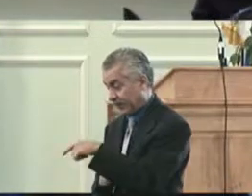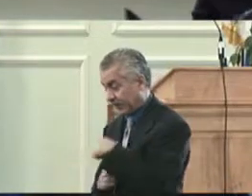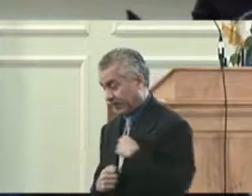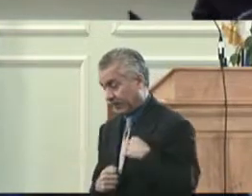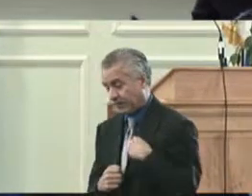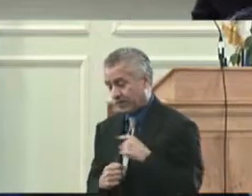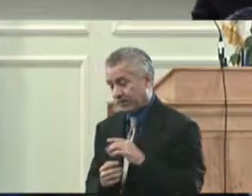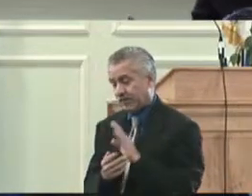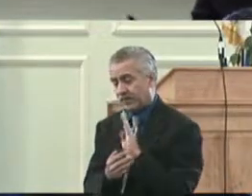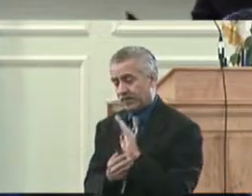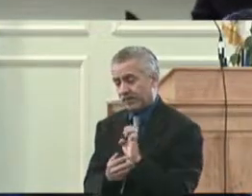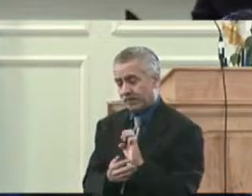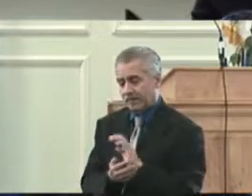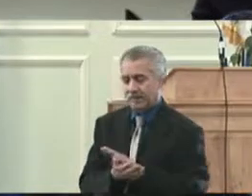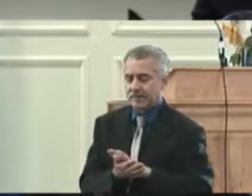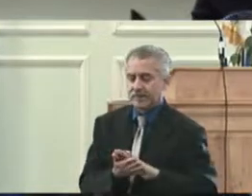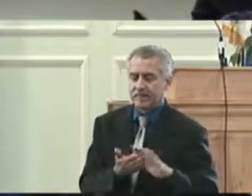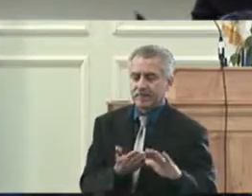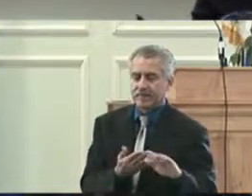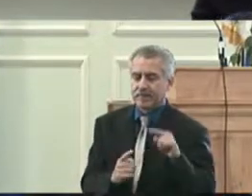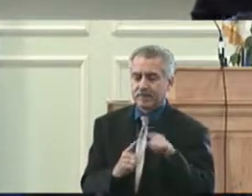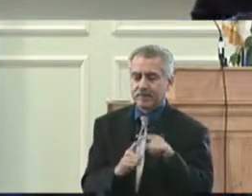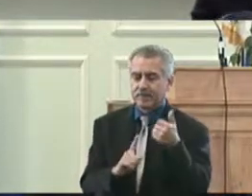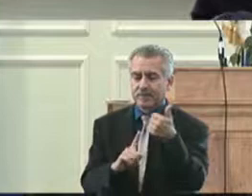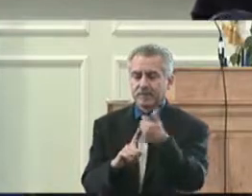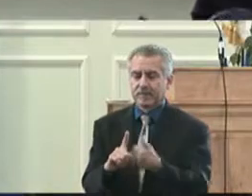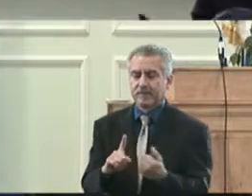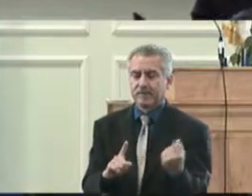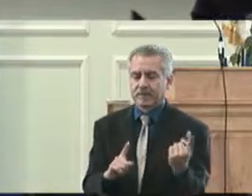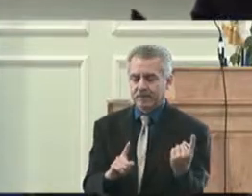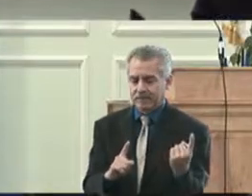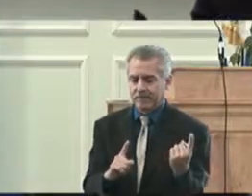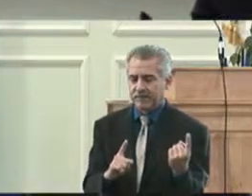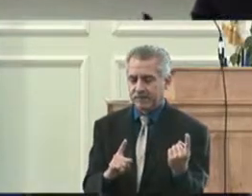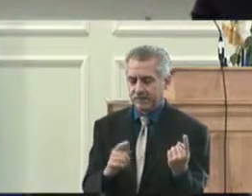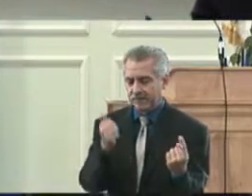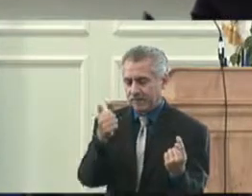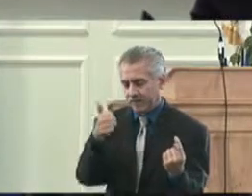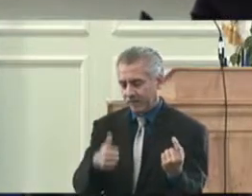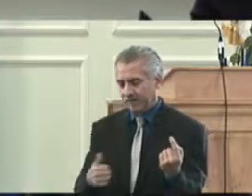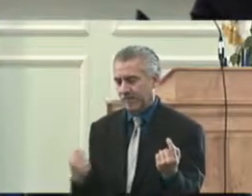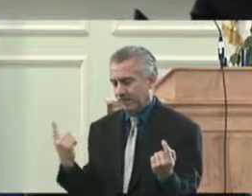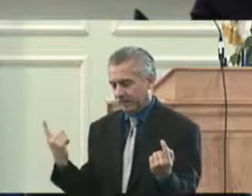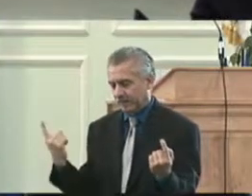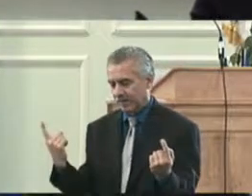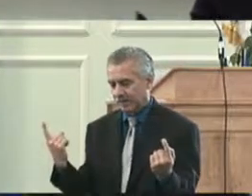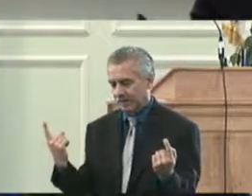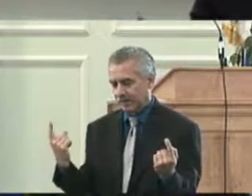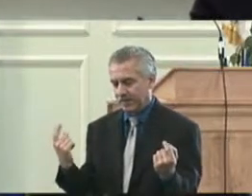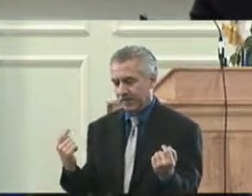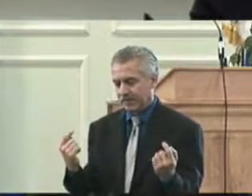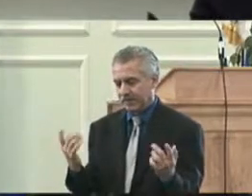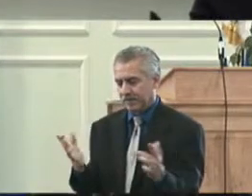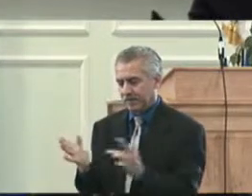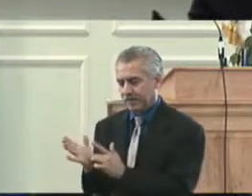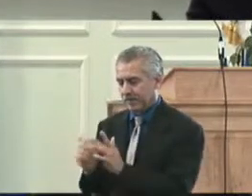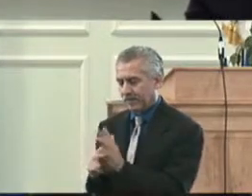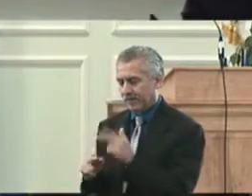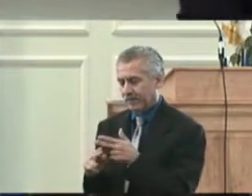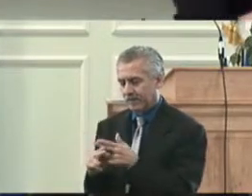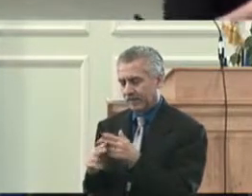be nice. Be nice. To each other. Each other. In Jesus' name. Jesus' name. Amen.